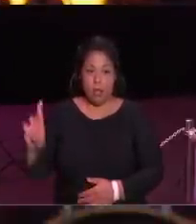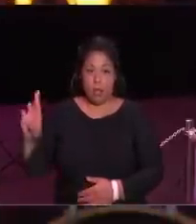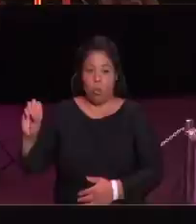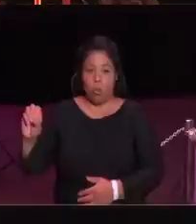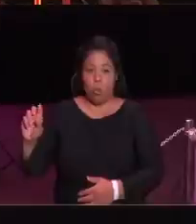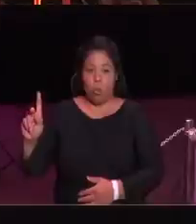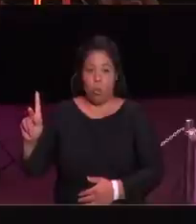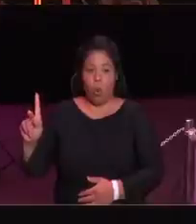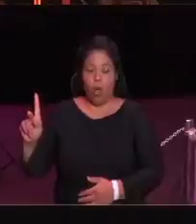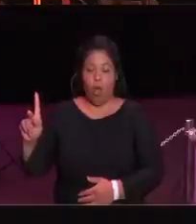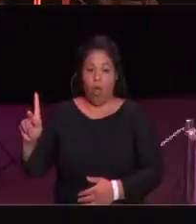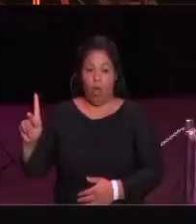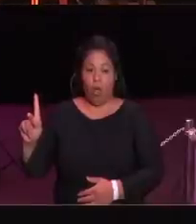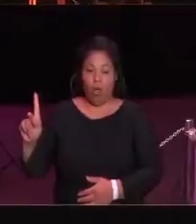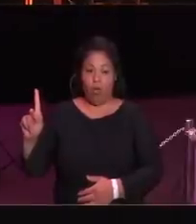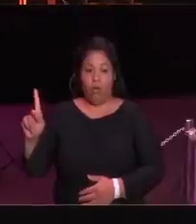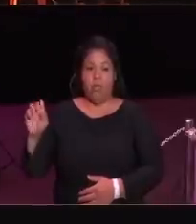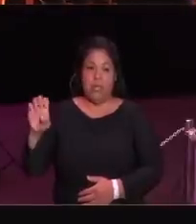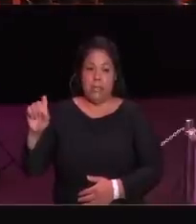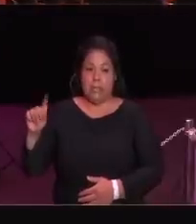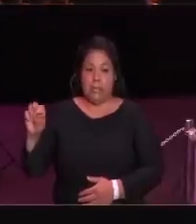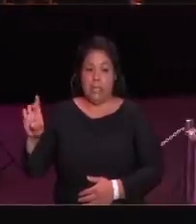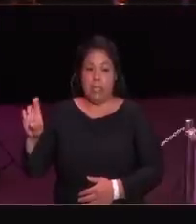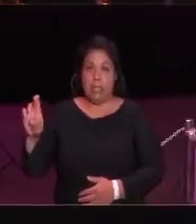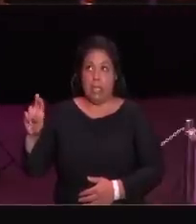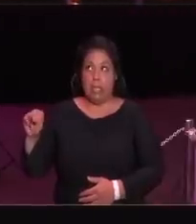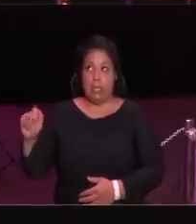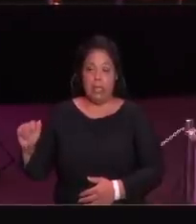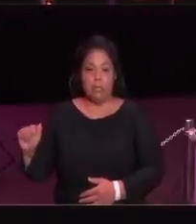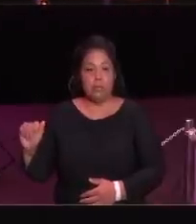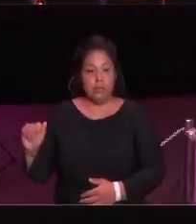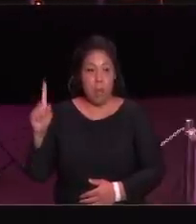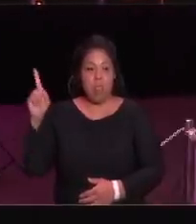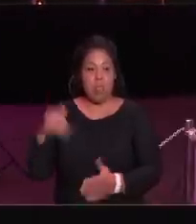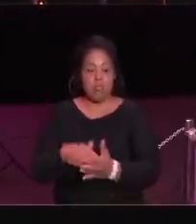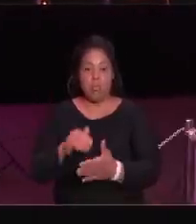La Roca Eterna Church, $1,000.